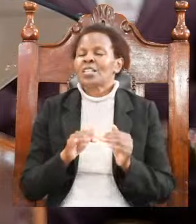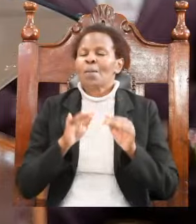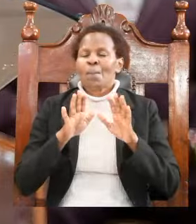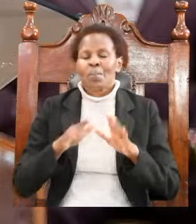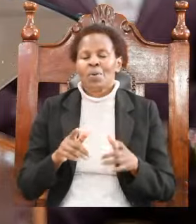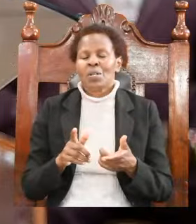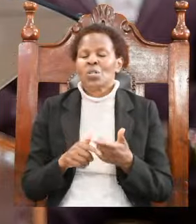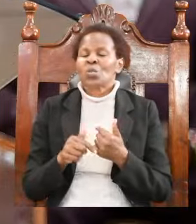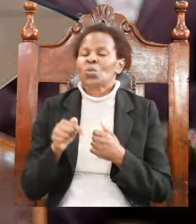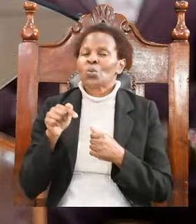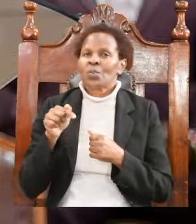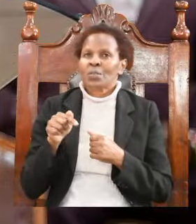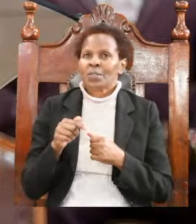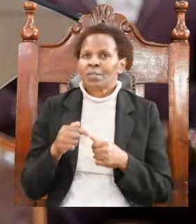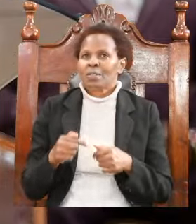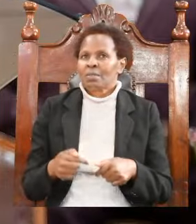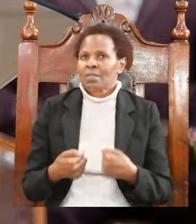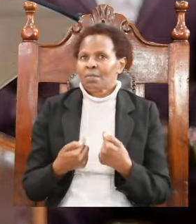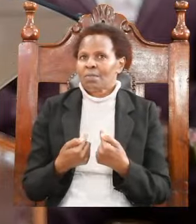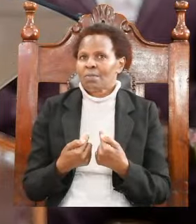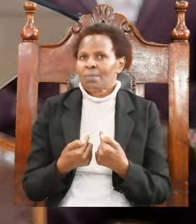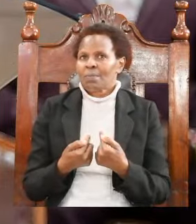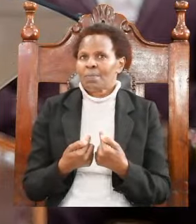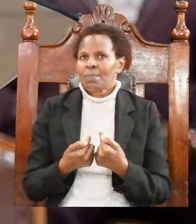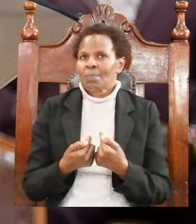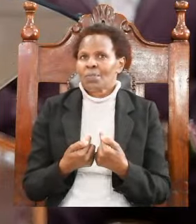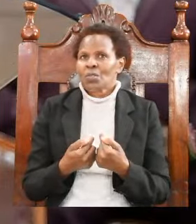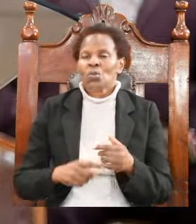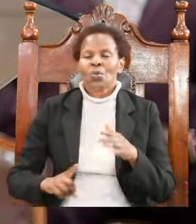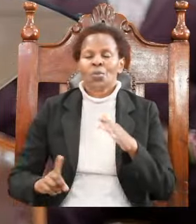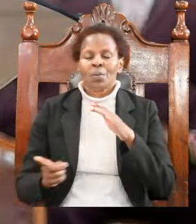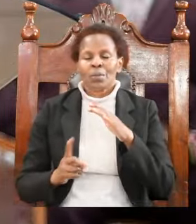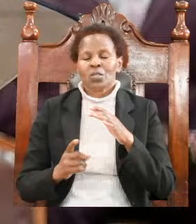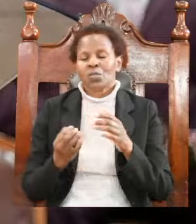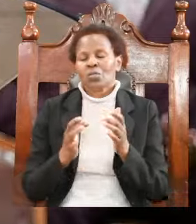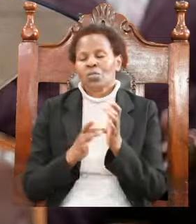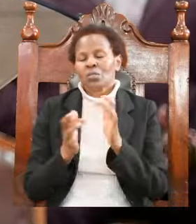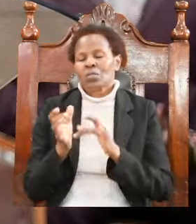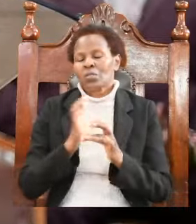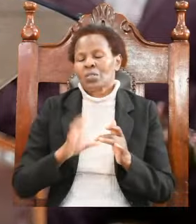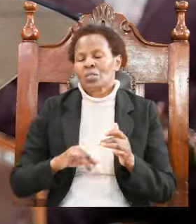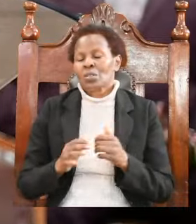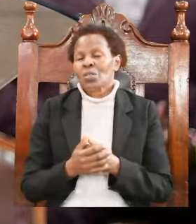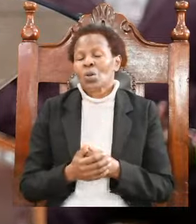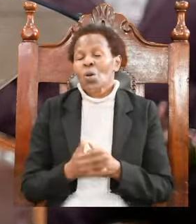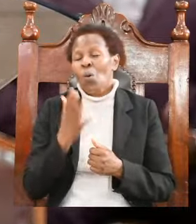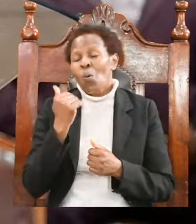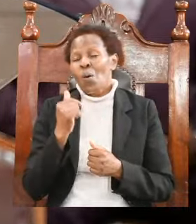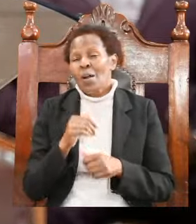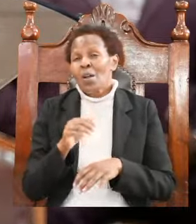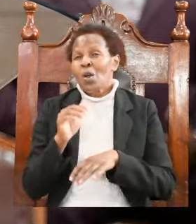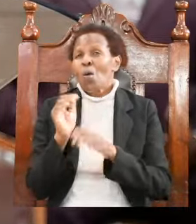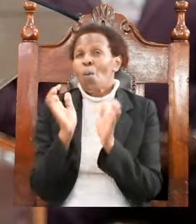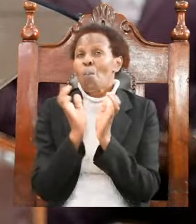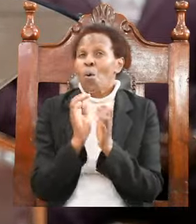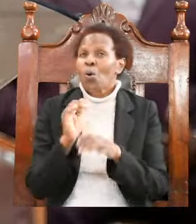me. This is very important to the ministry of Christ Jesus. And why have I called you, Timothy? Why have I told you to